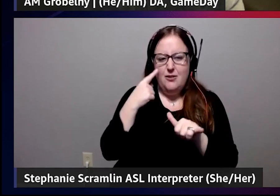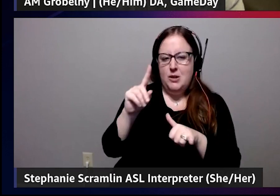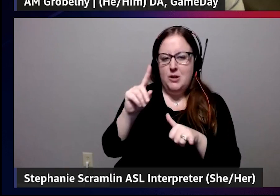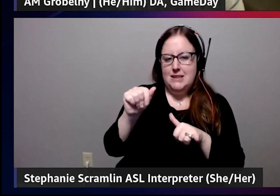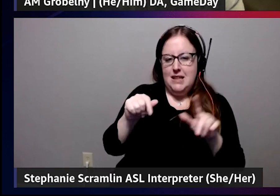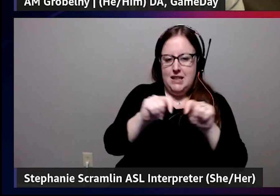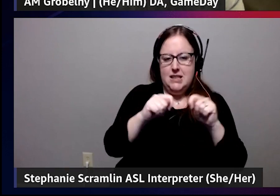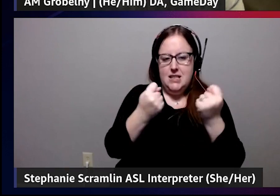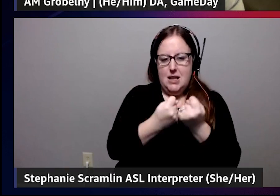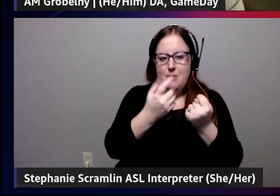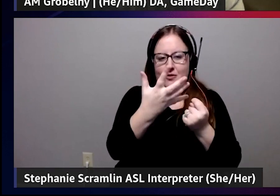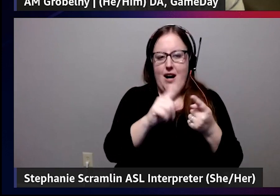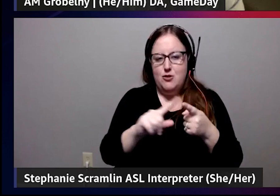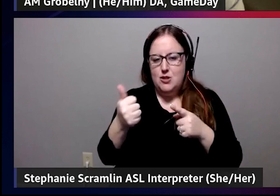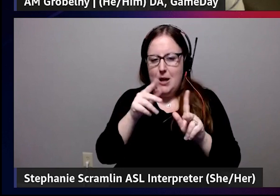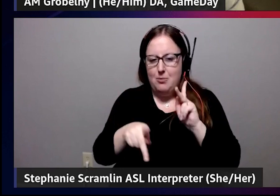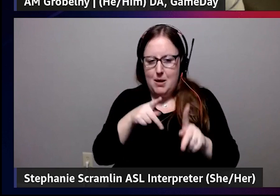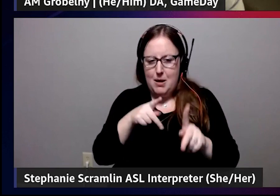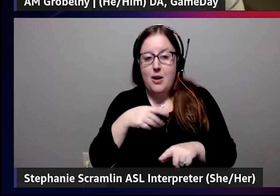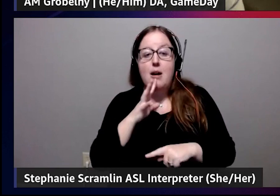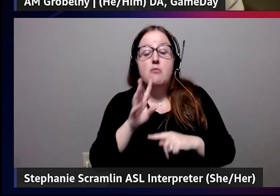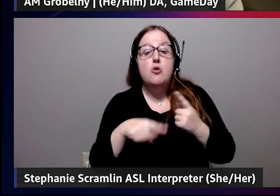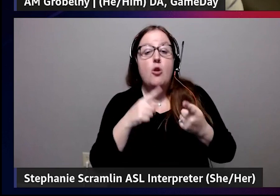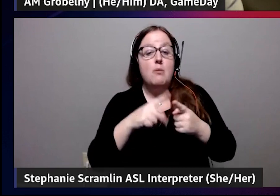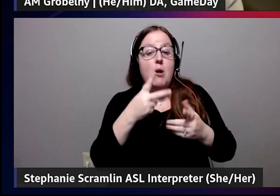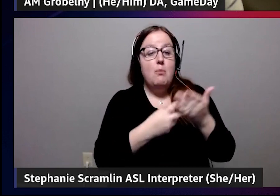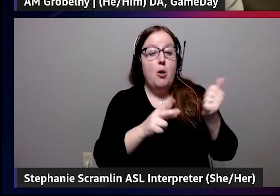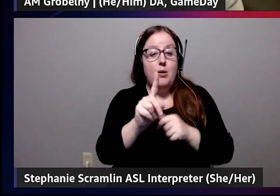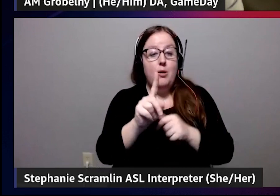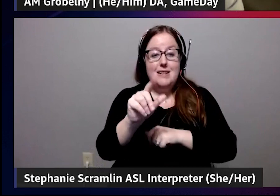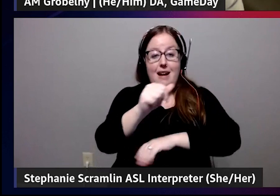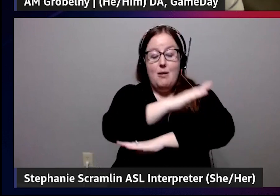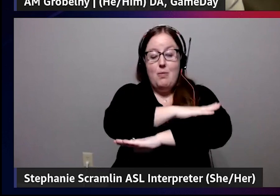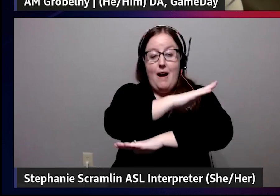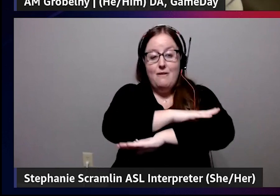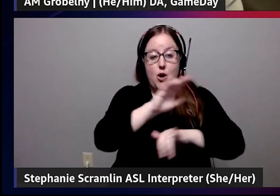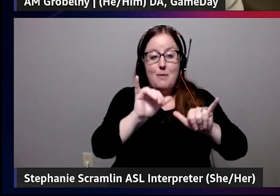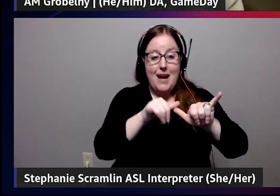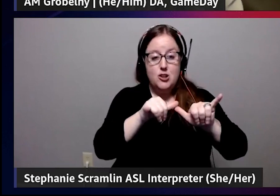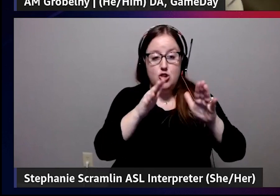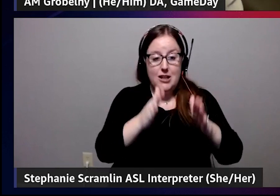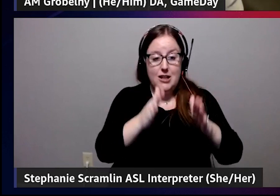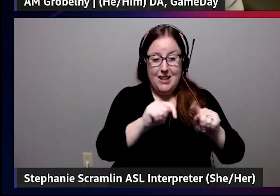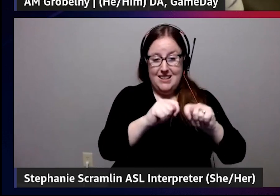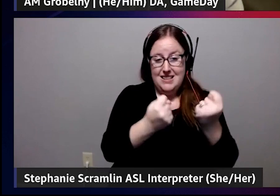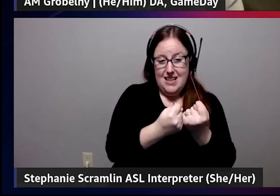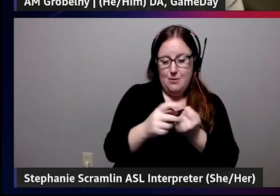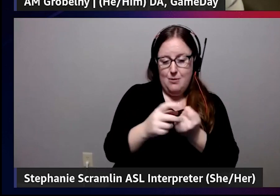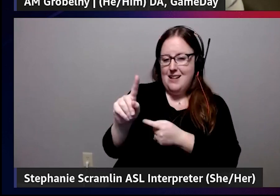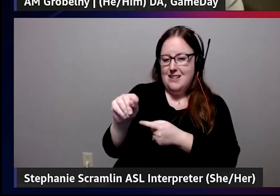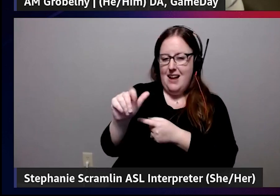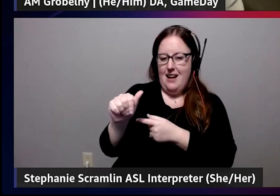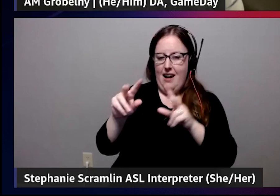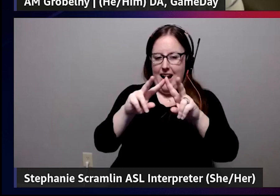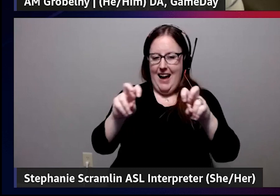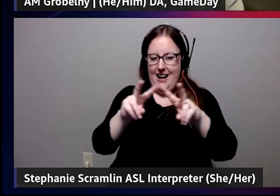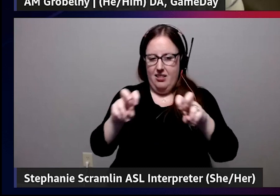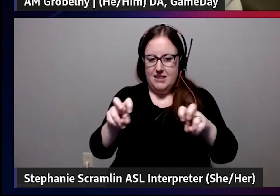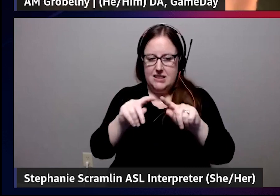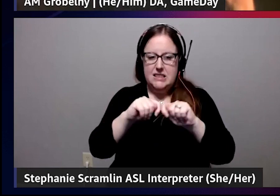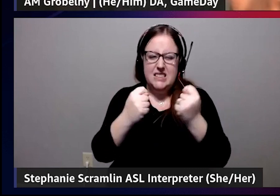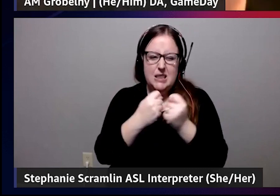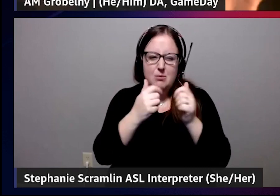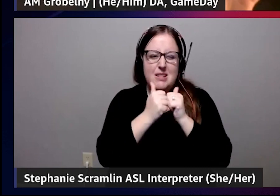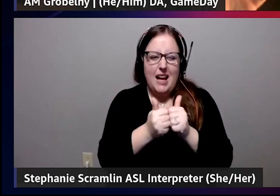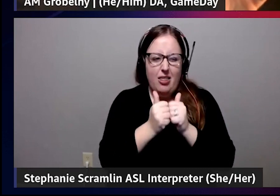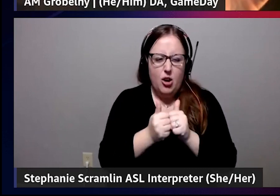of 5 to 10 people. And I'm talking about both data platform engineering team plus the data analyst team together.